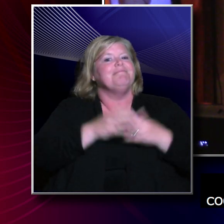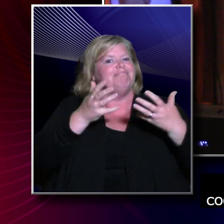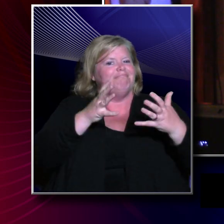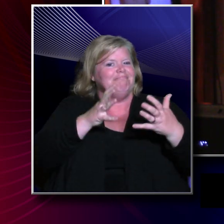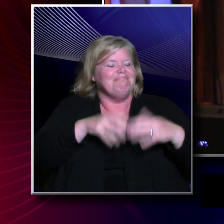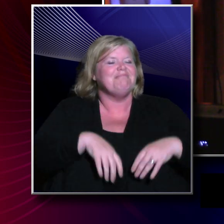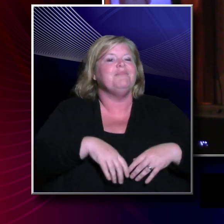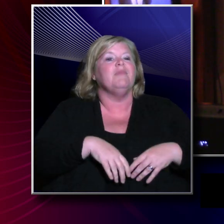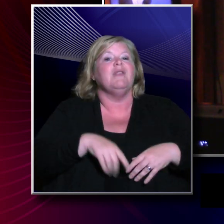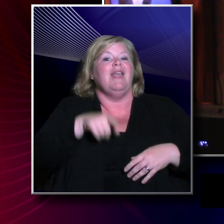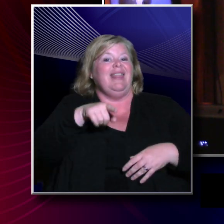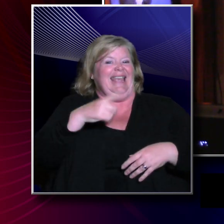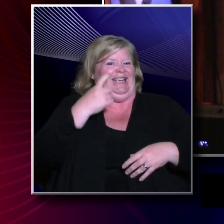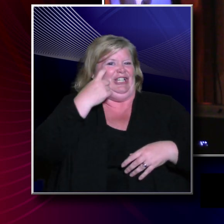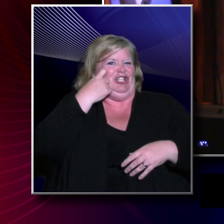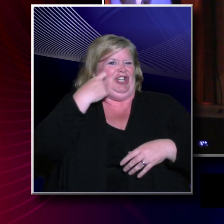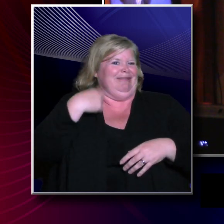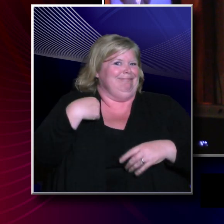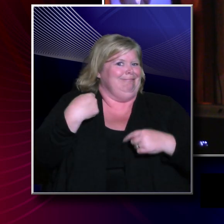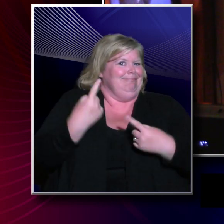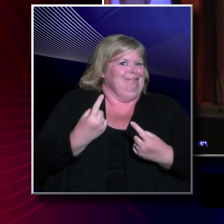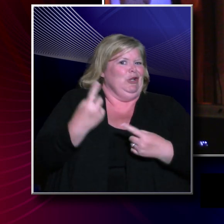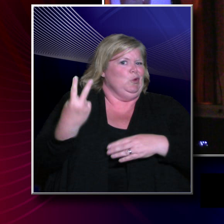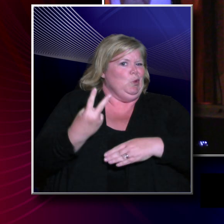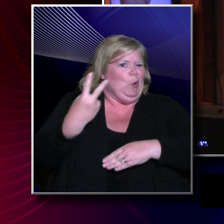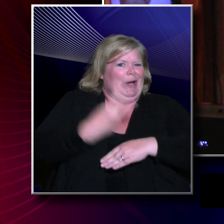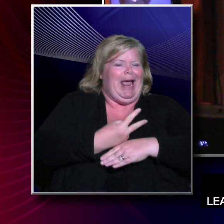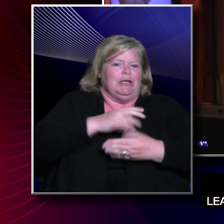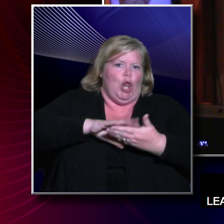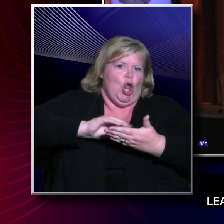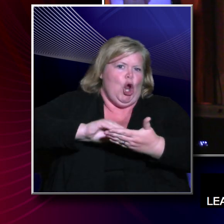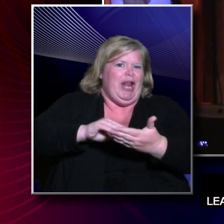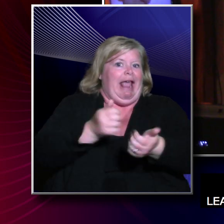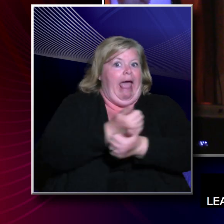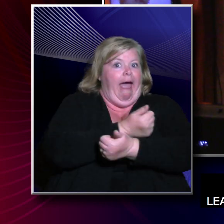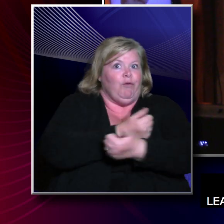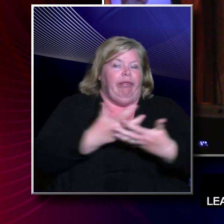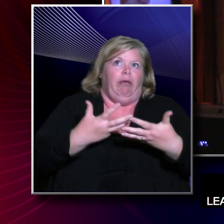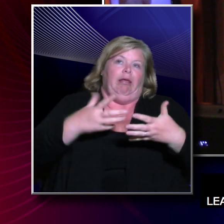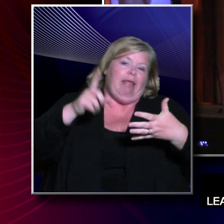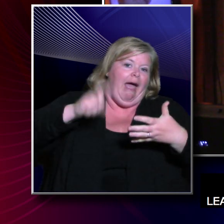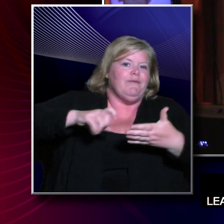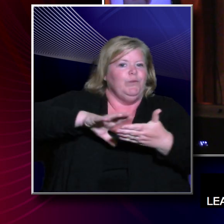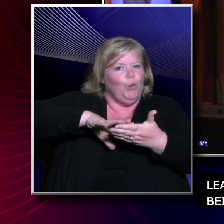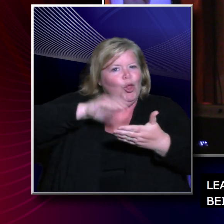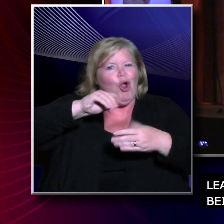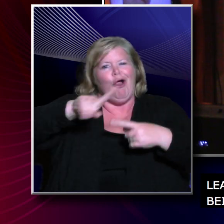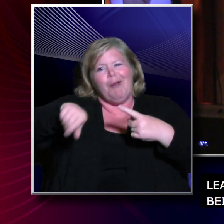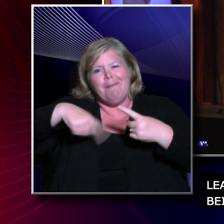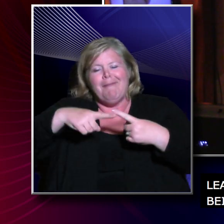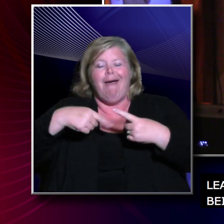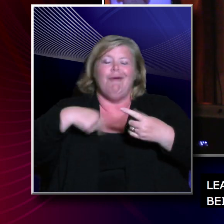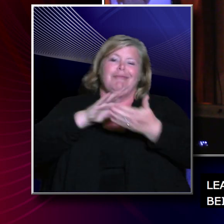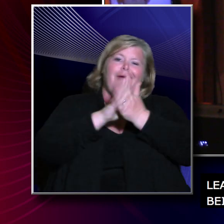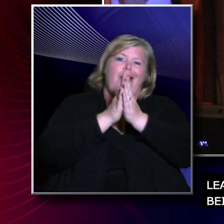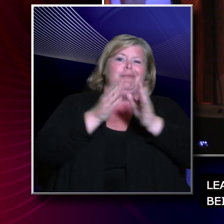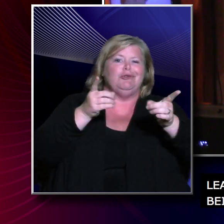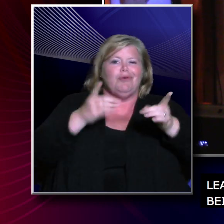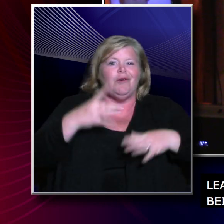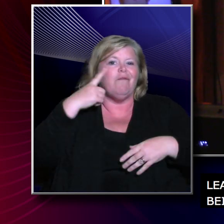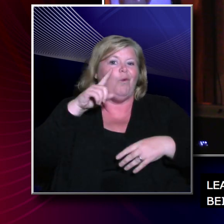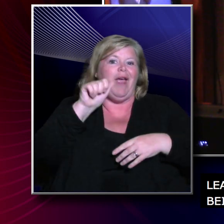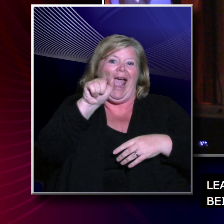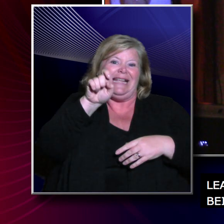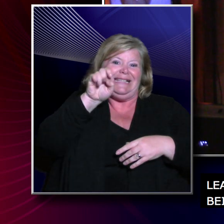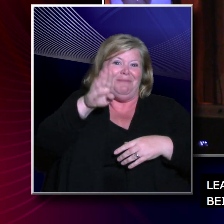They have just spent the last 48 hours learning everything they ever wanted to know about being a director for ASDB, and they're still